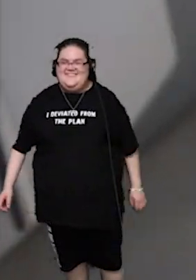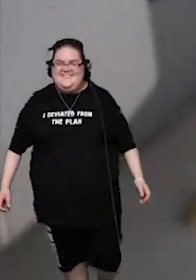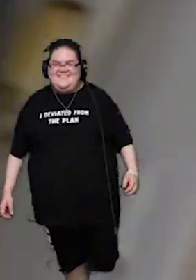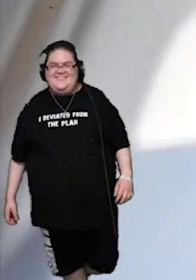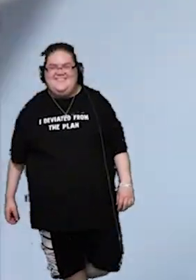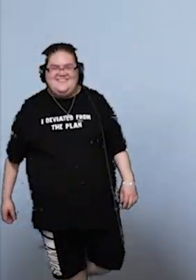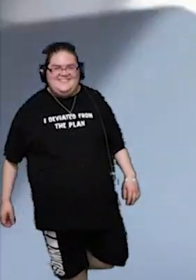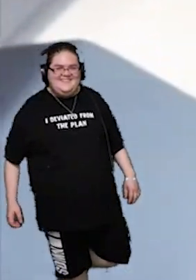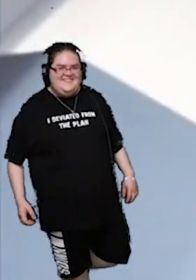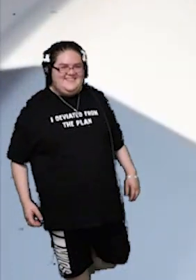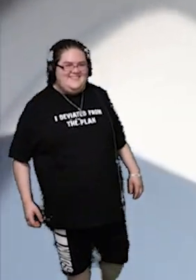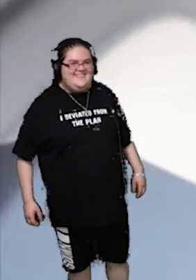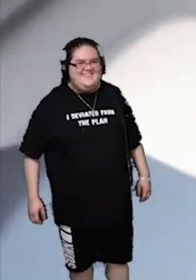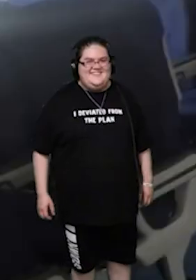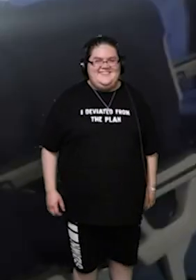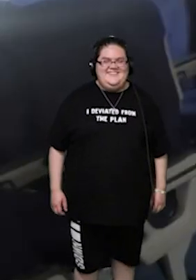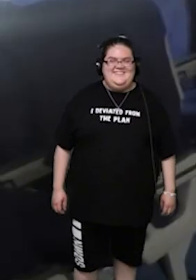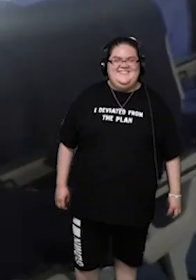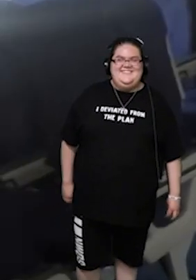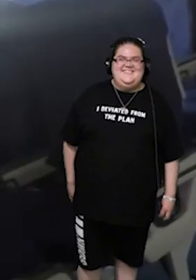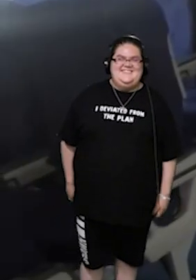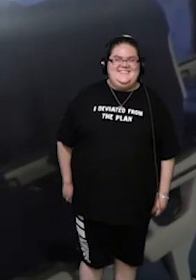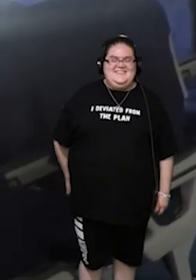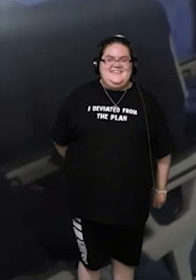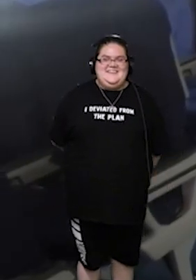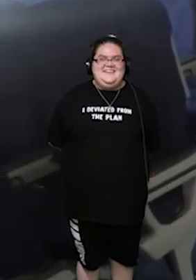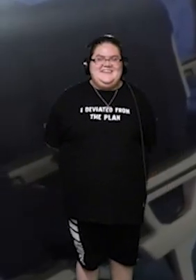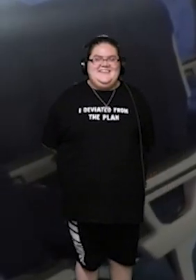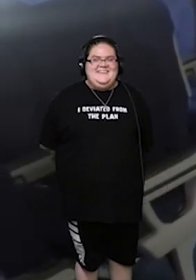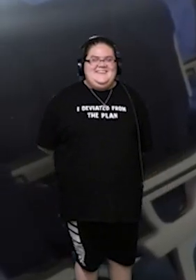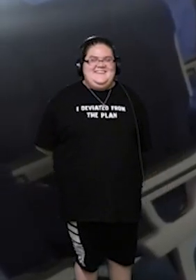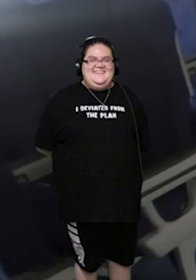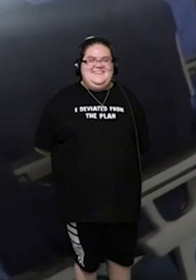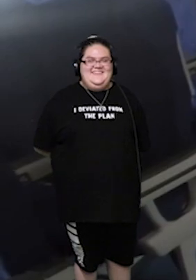They were sat on the chairs screaming for hostesses.